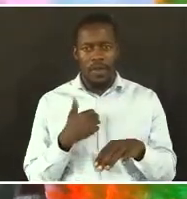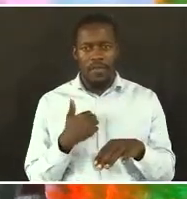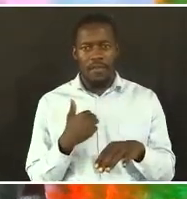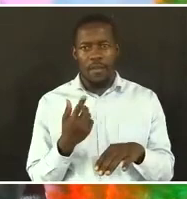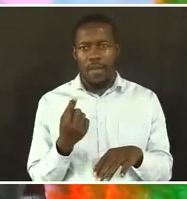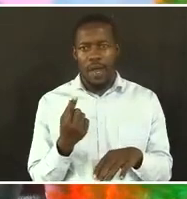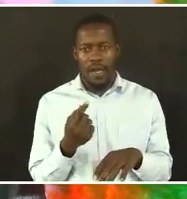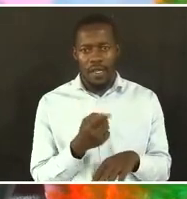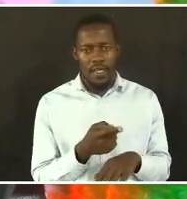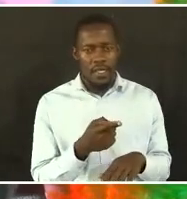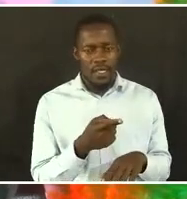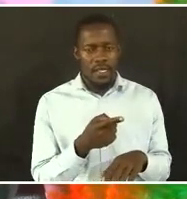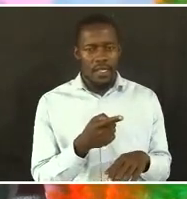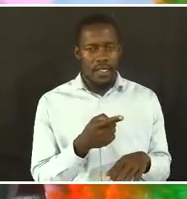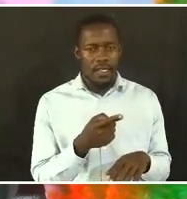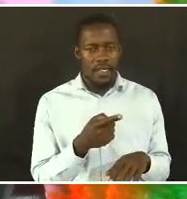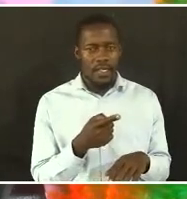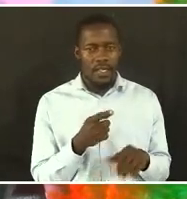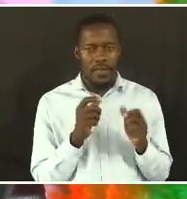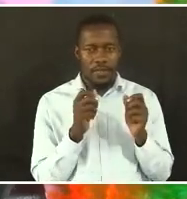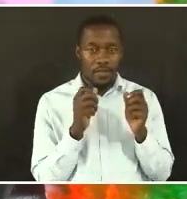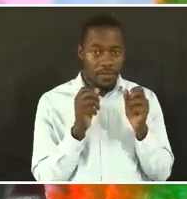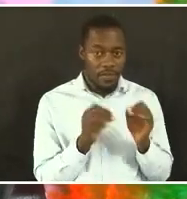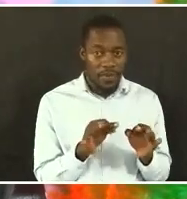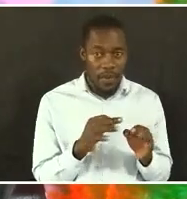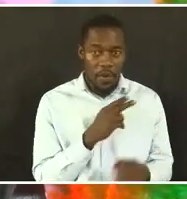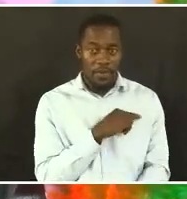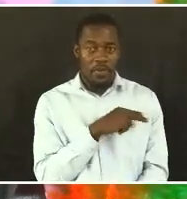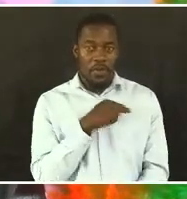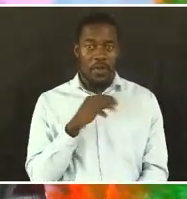for us here in Newlife, when you hear that